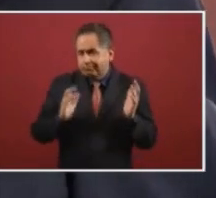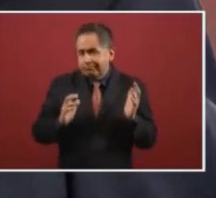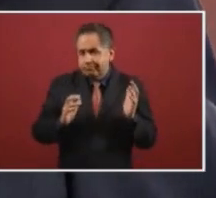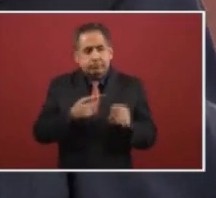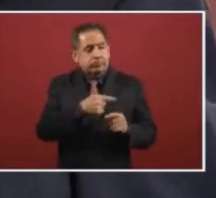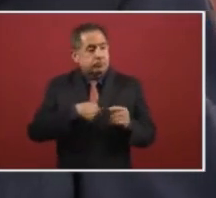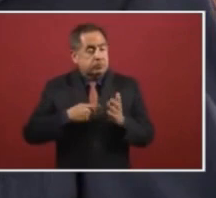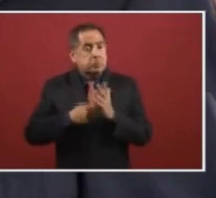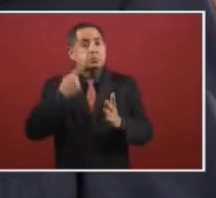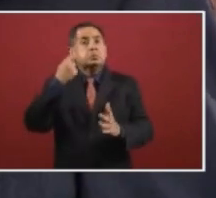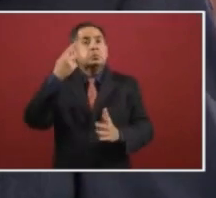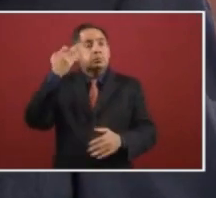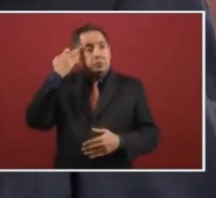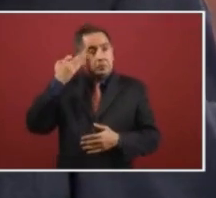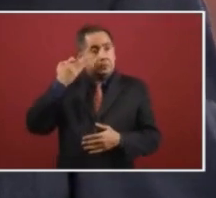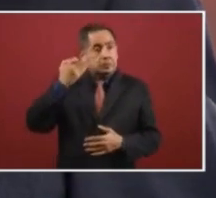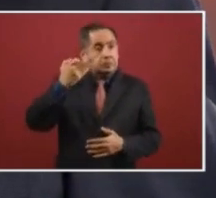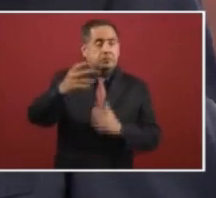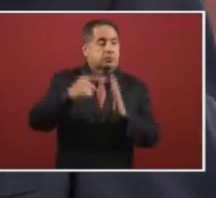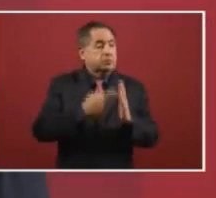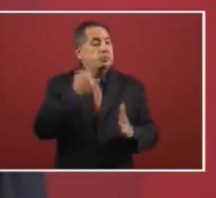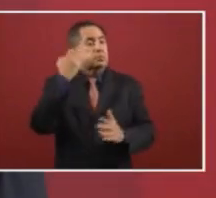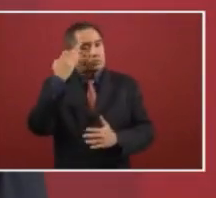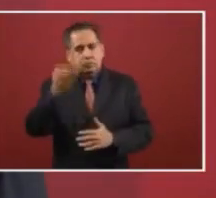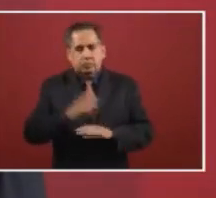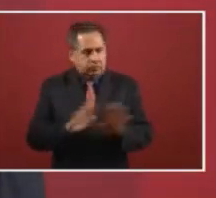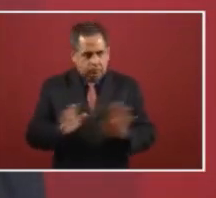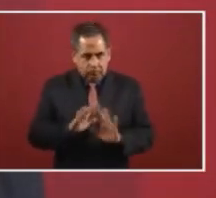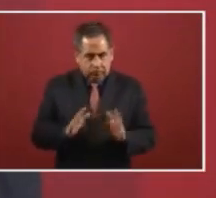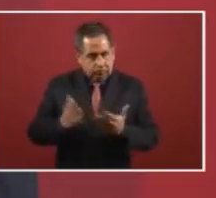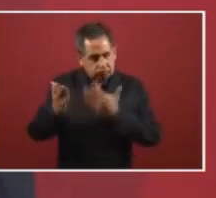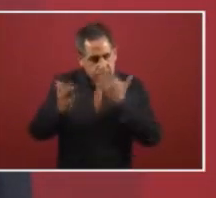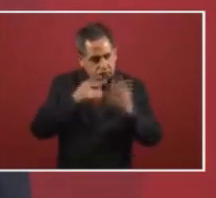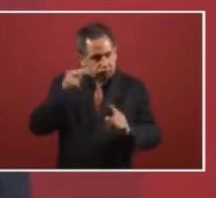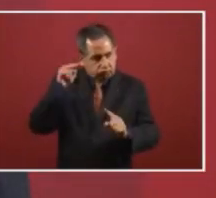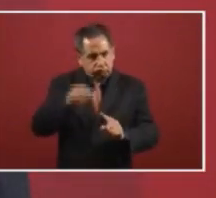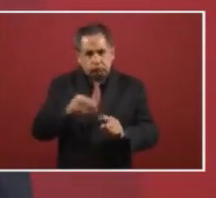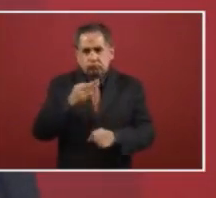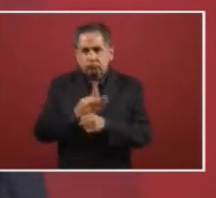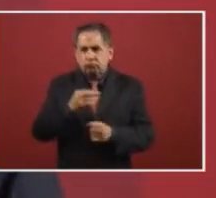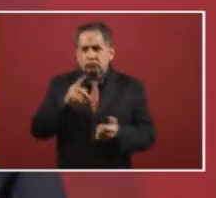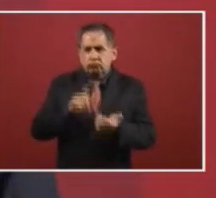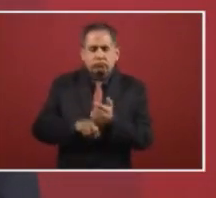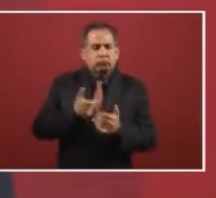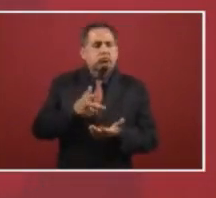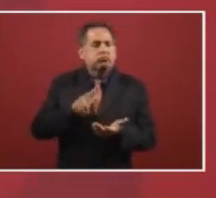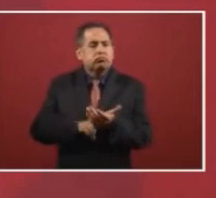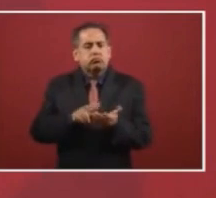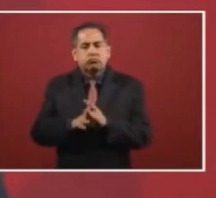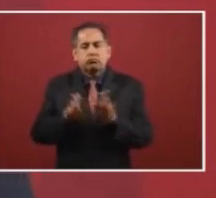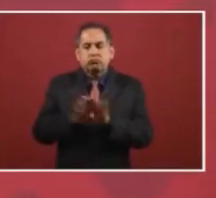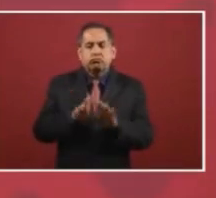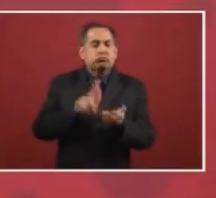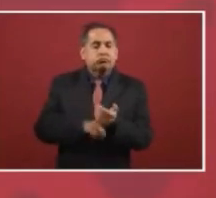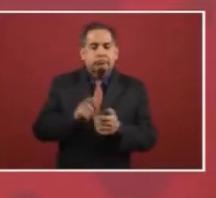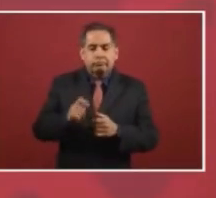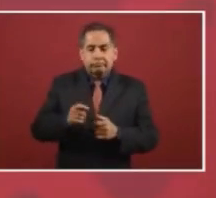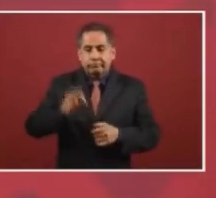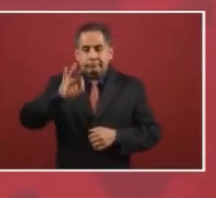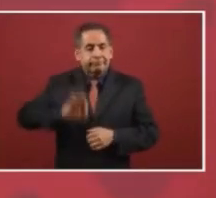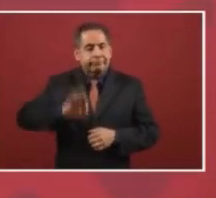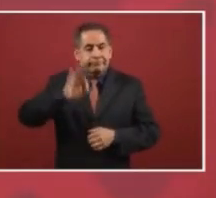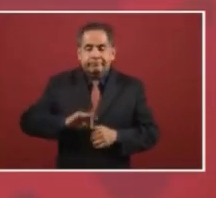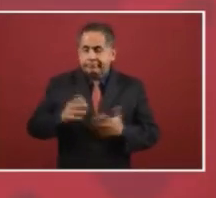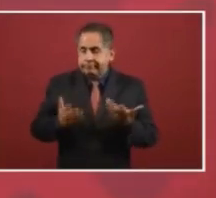to have more projects. And what we were able to do is to study which are the consequences and the costs.